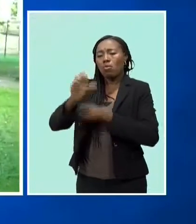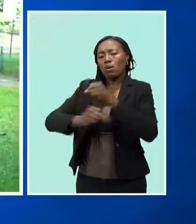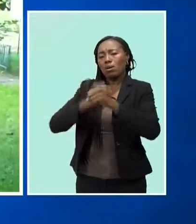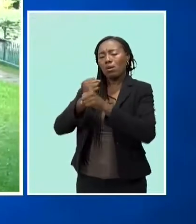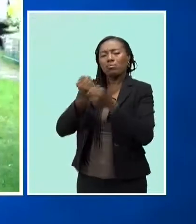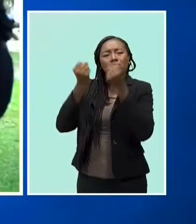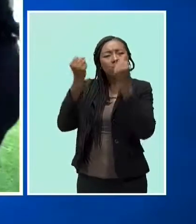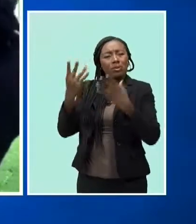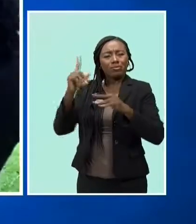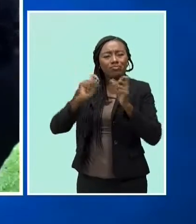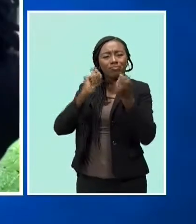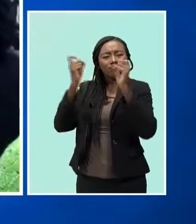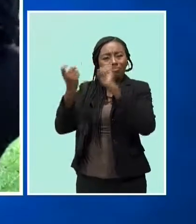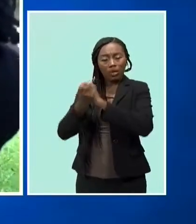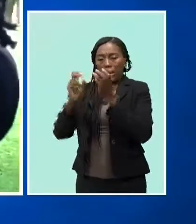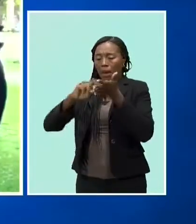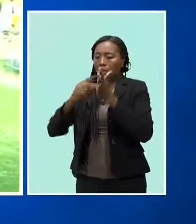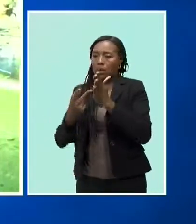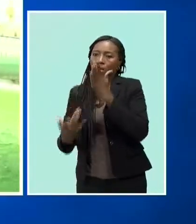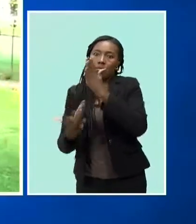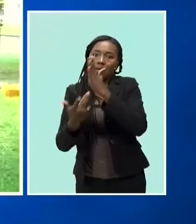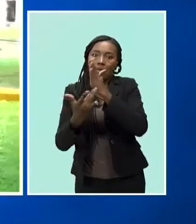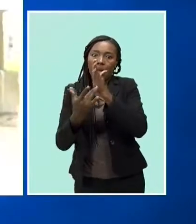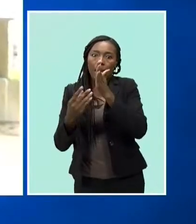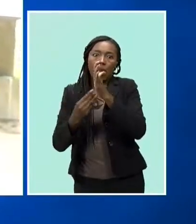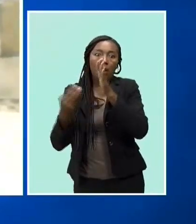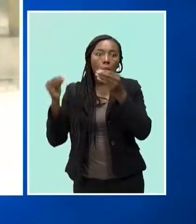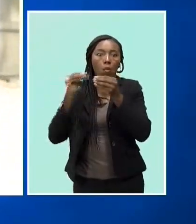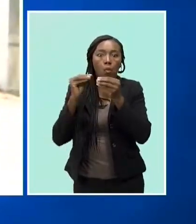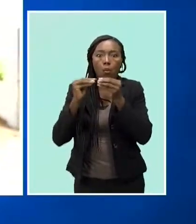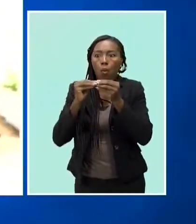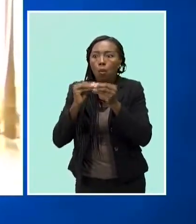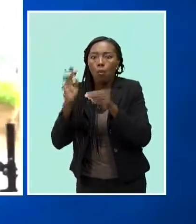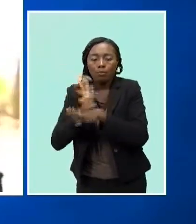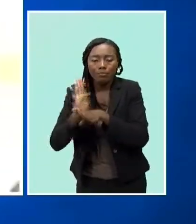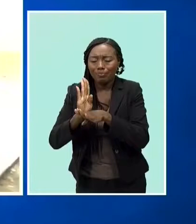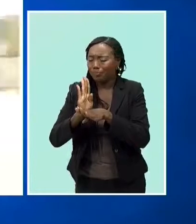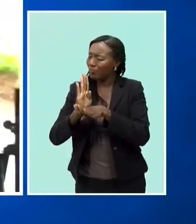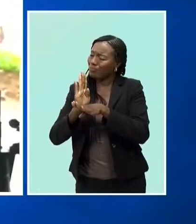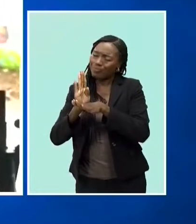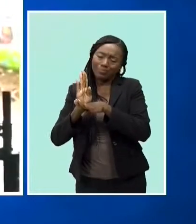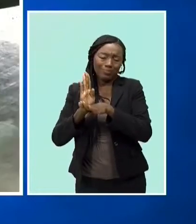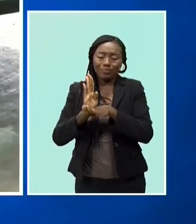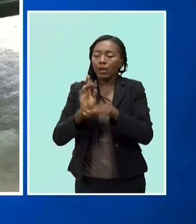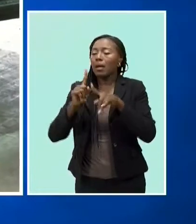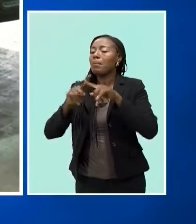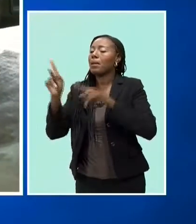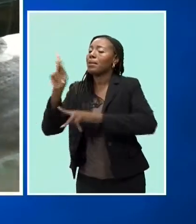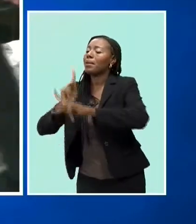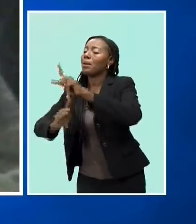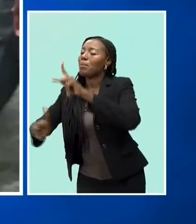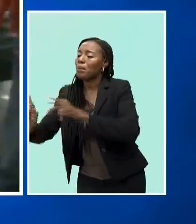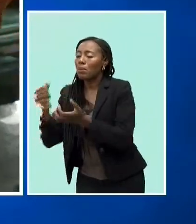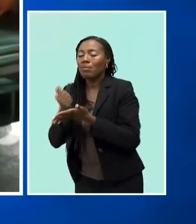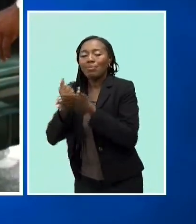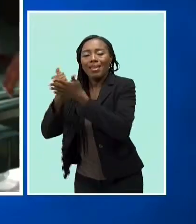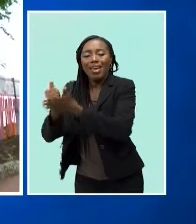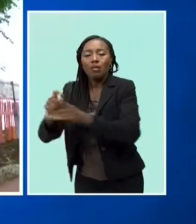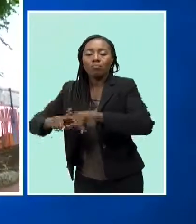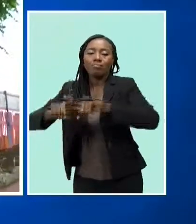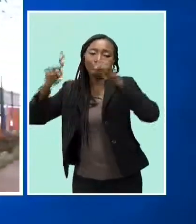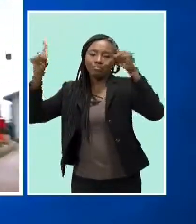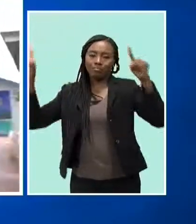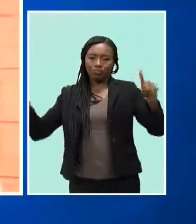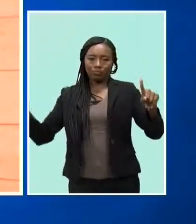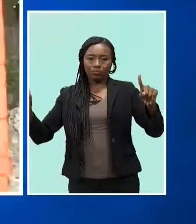it's not just the rise of more technology-driven businesses. The type of client they serve is also very different. When